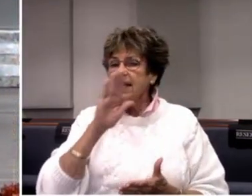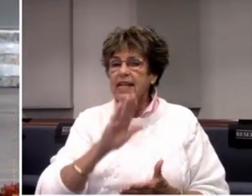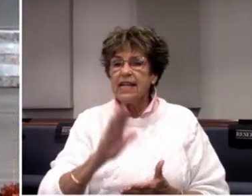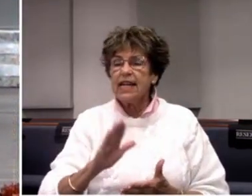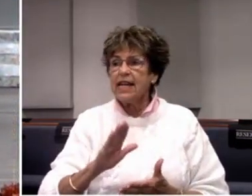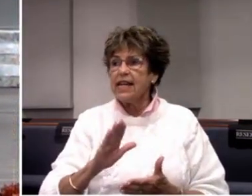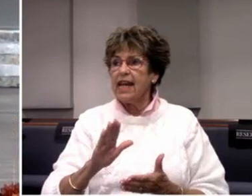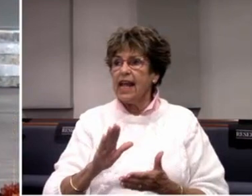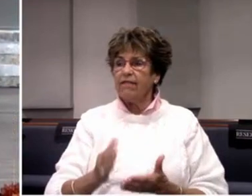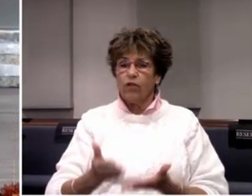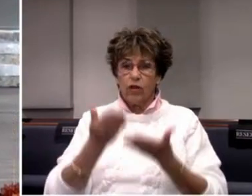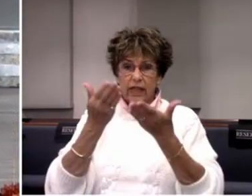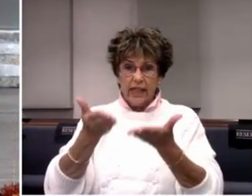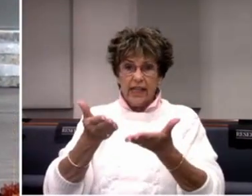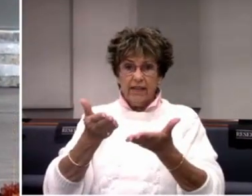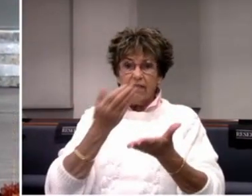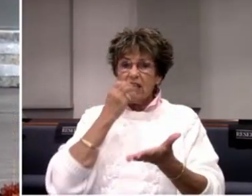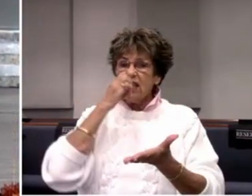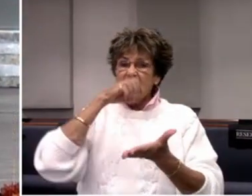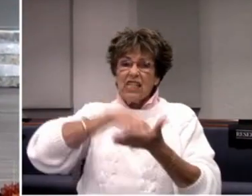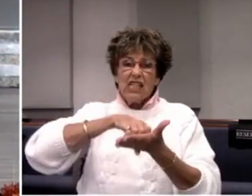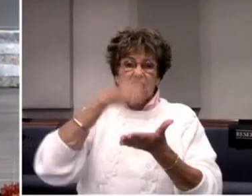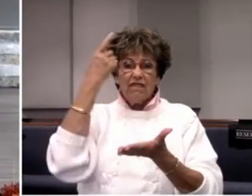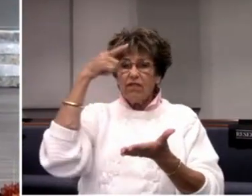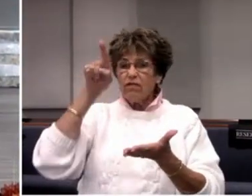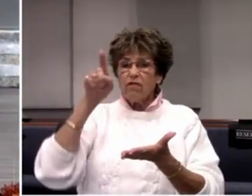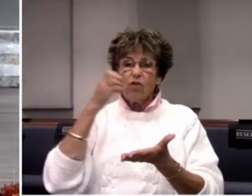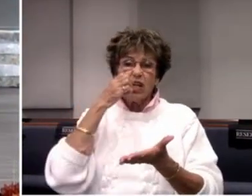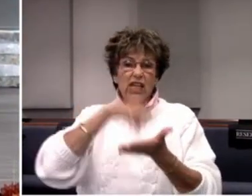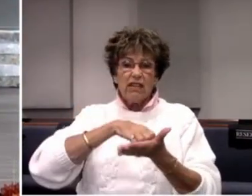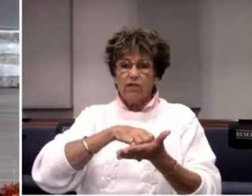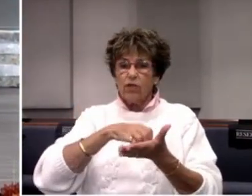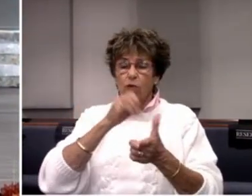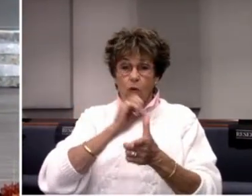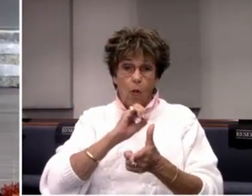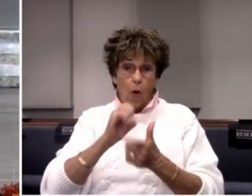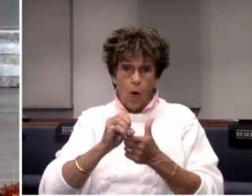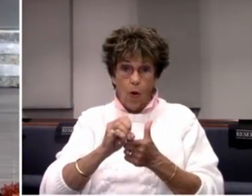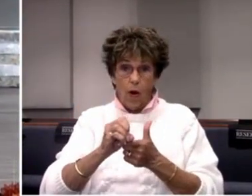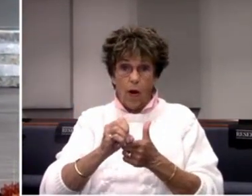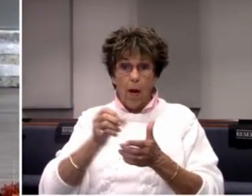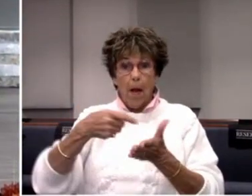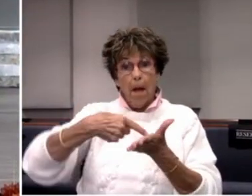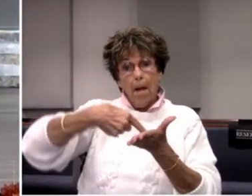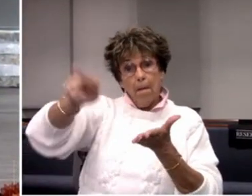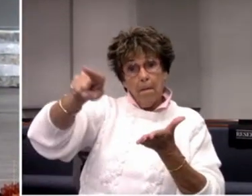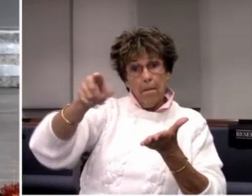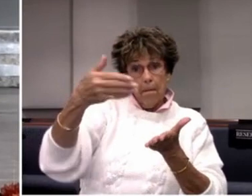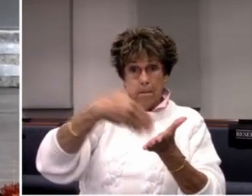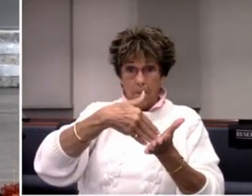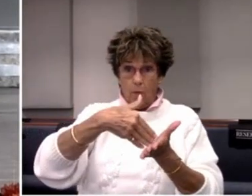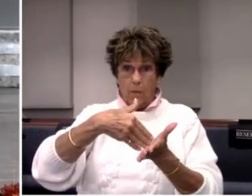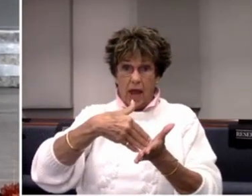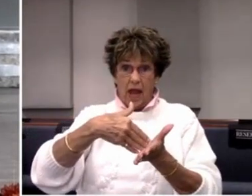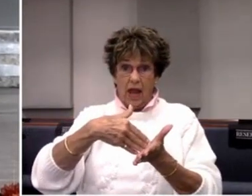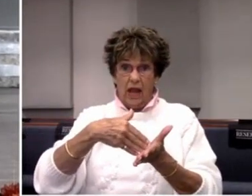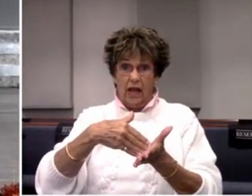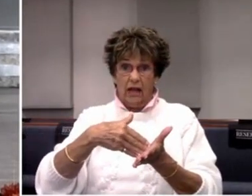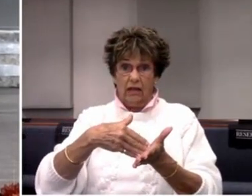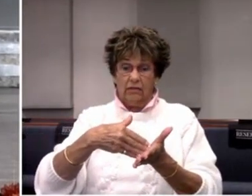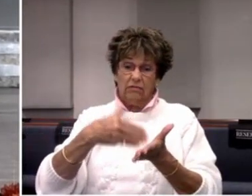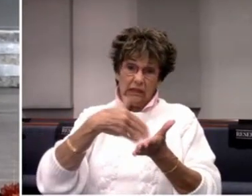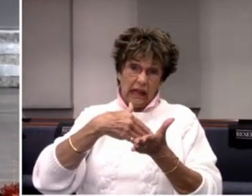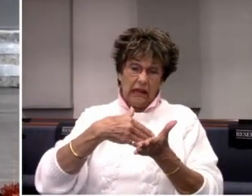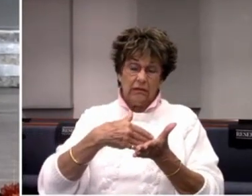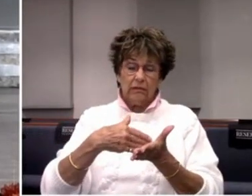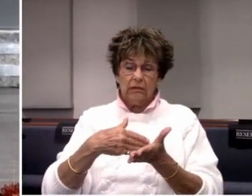word recompense there is the word to repay. Now watch this. It carries with it the